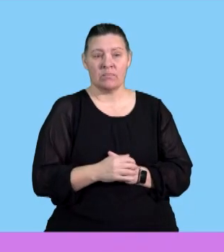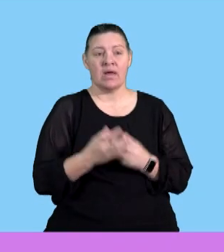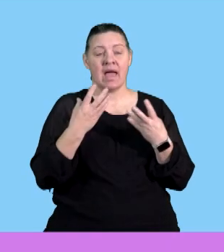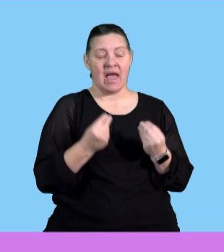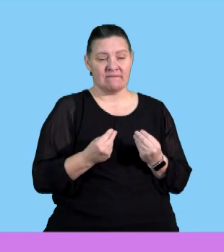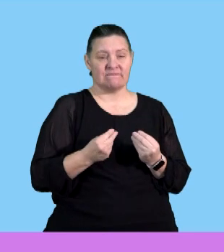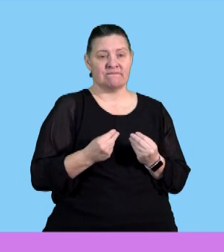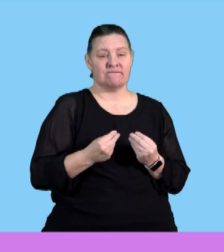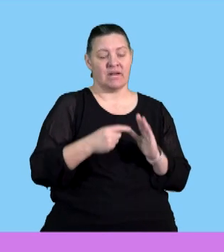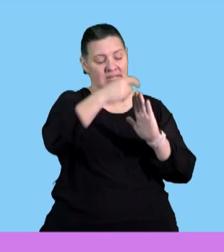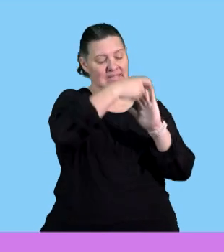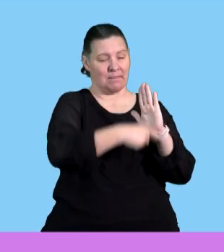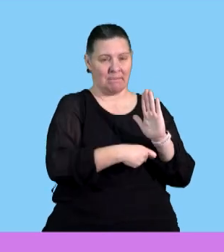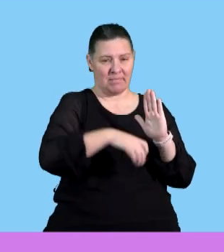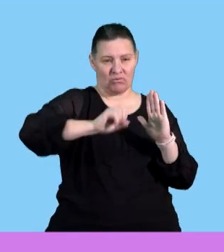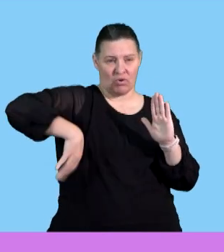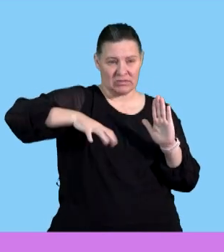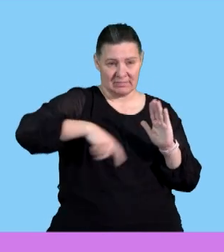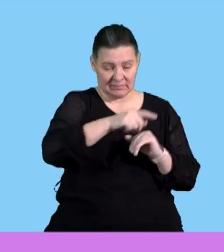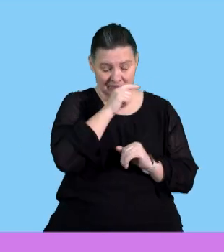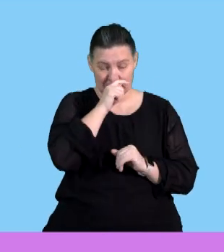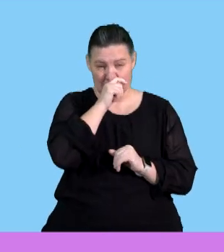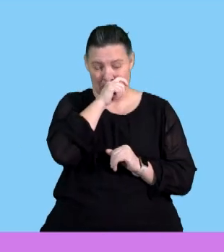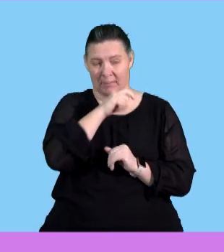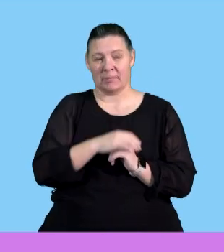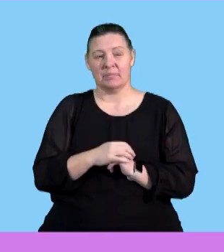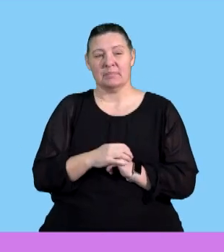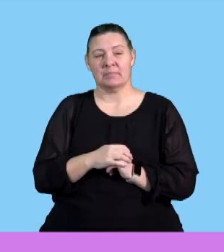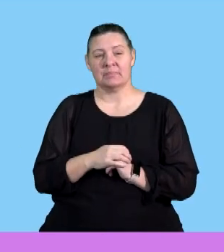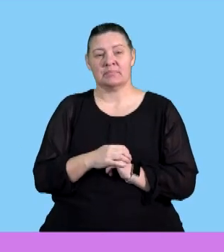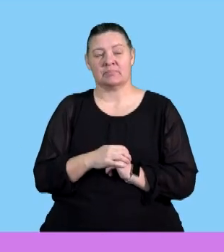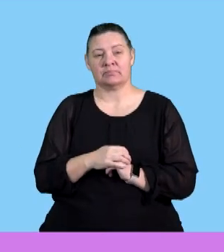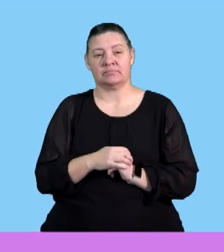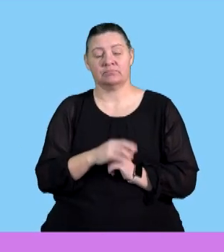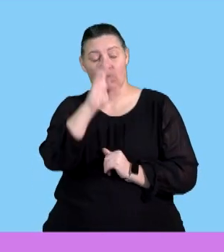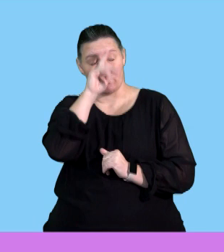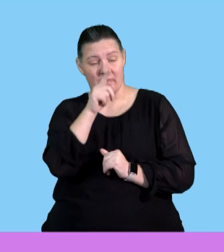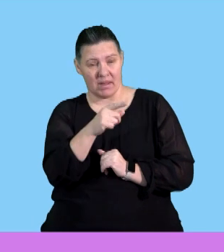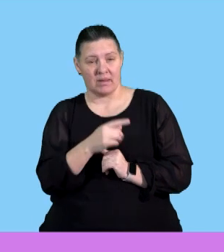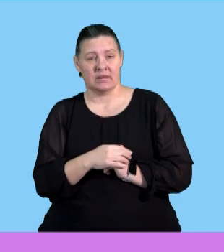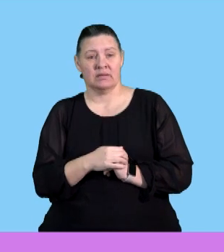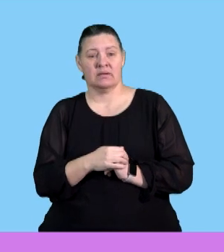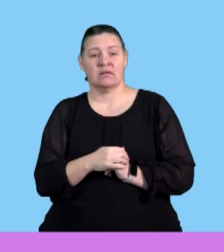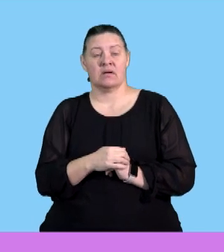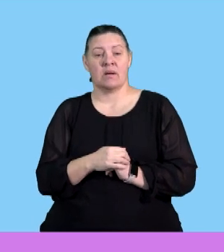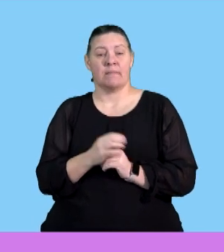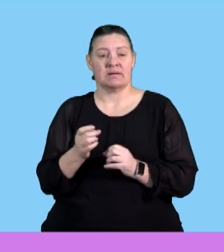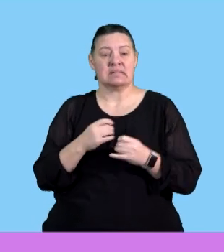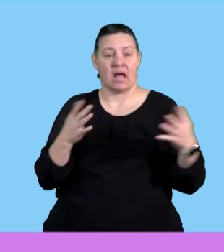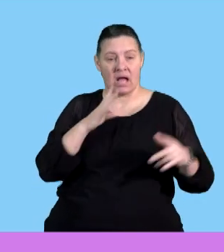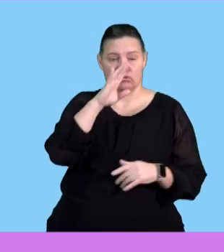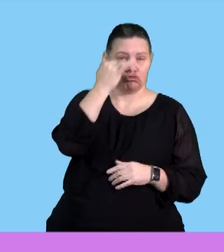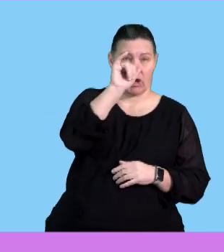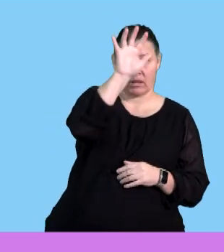have our grocery slip or our till slip. Now, remember we have said firstly you start